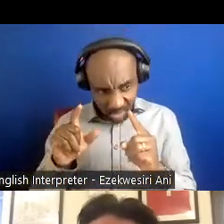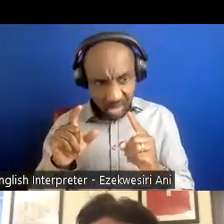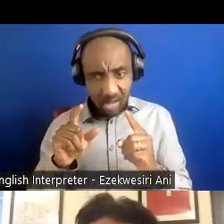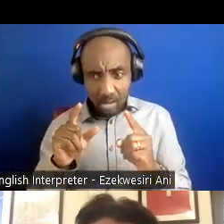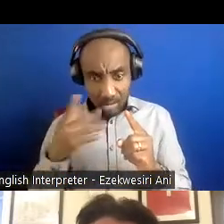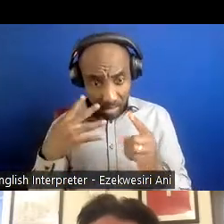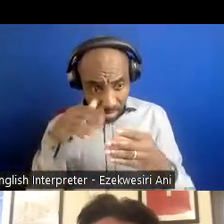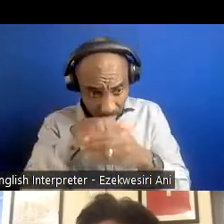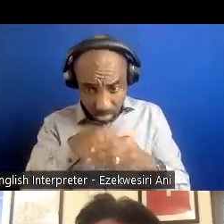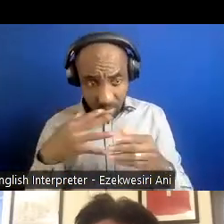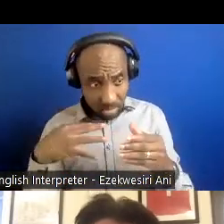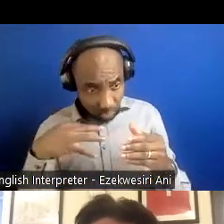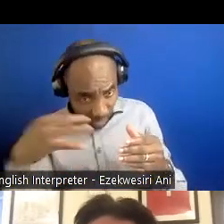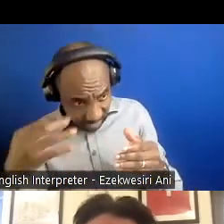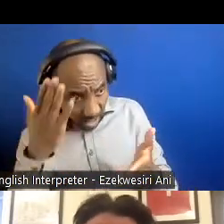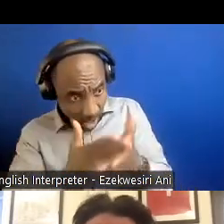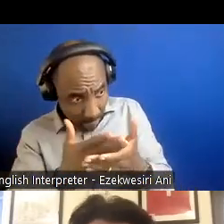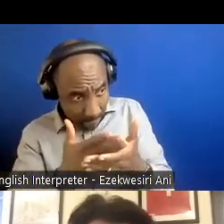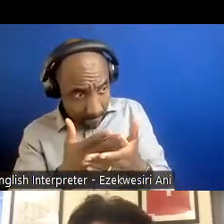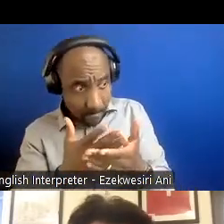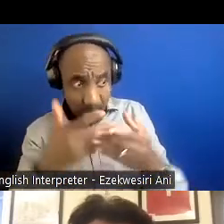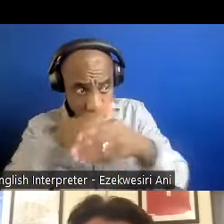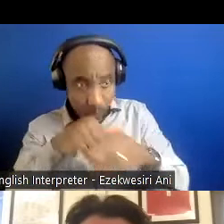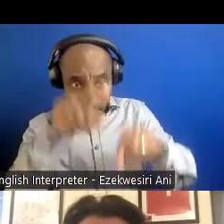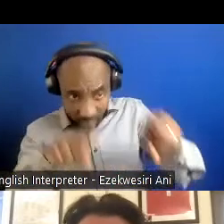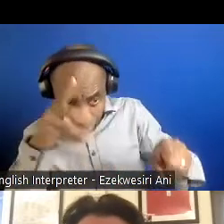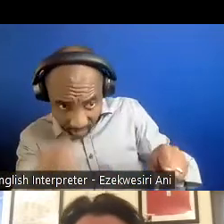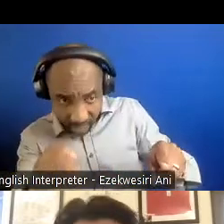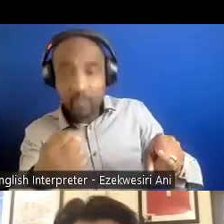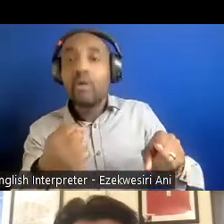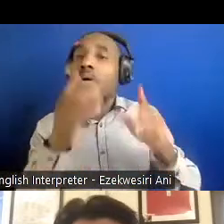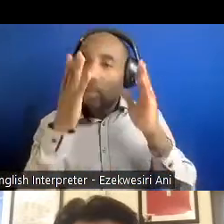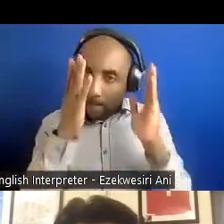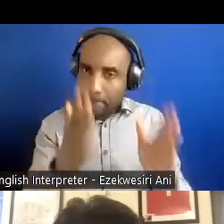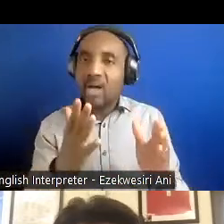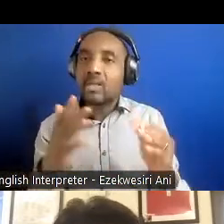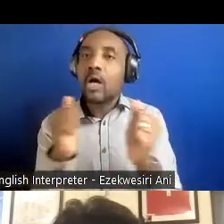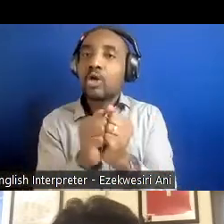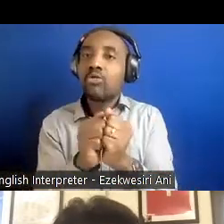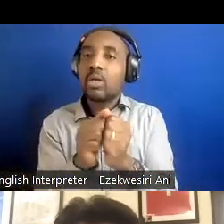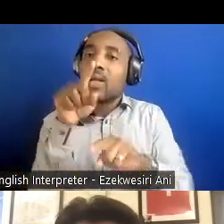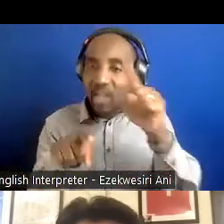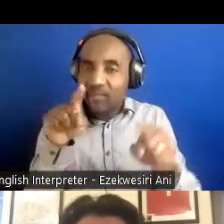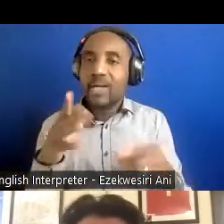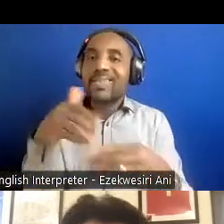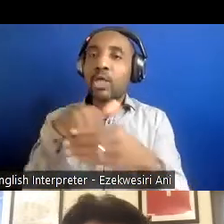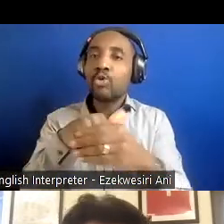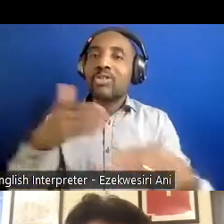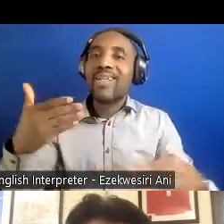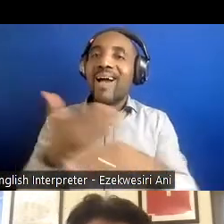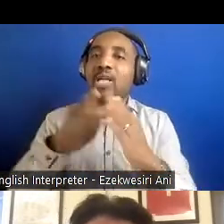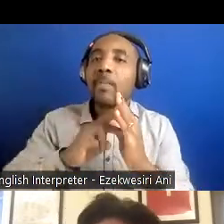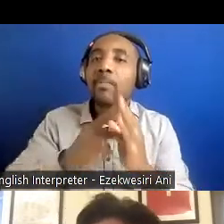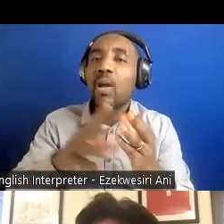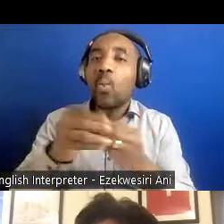sports receiving the most funding will be required to agree a diversity and inclusion action plan with Sport